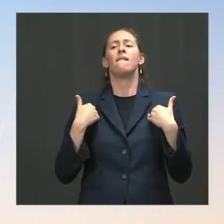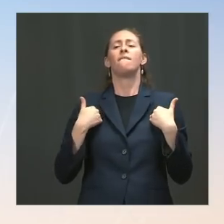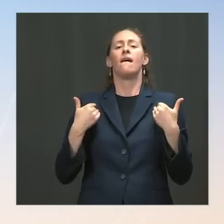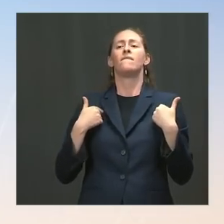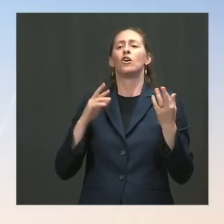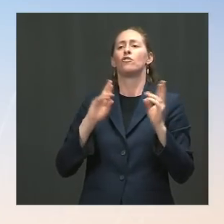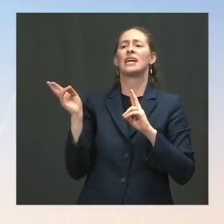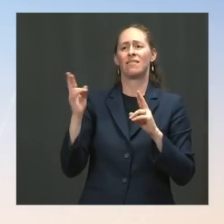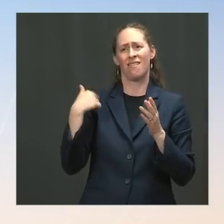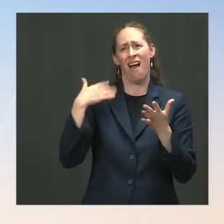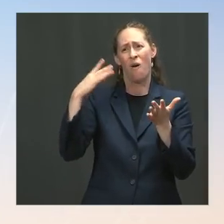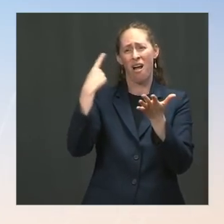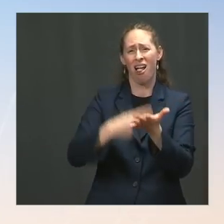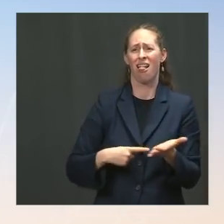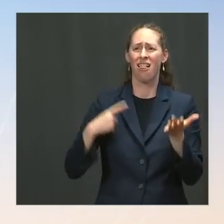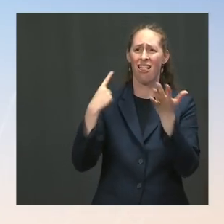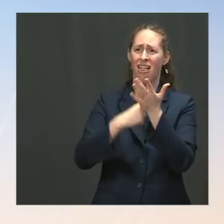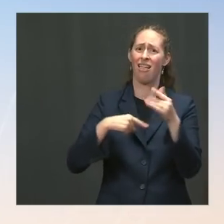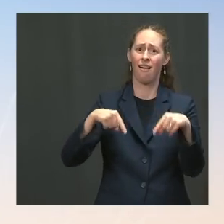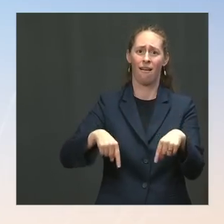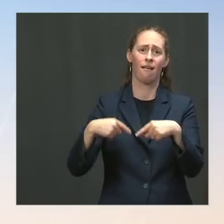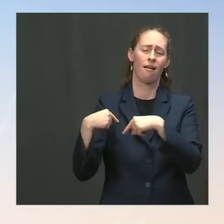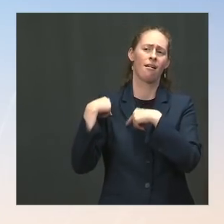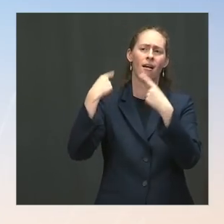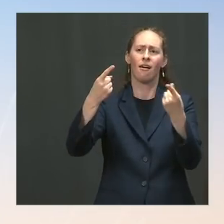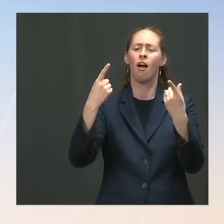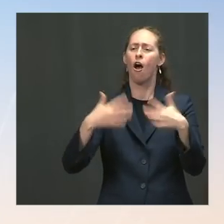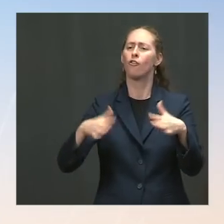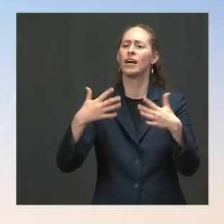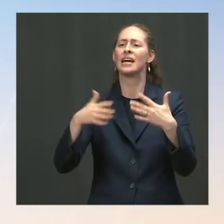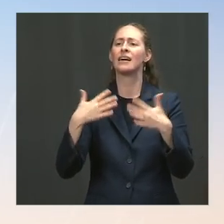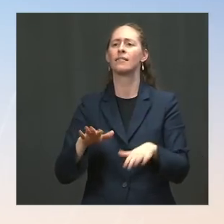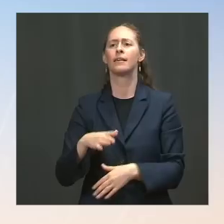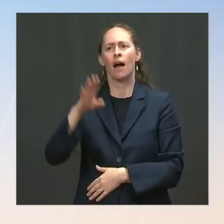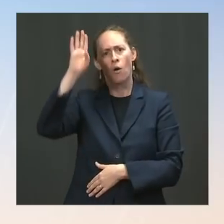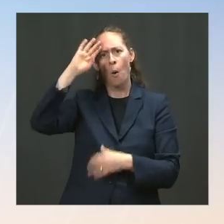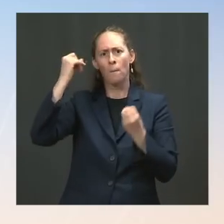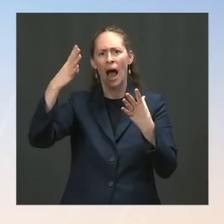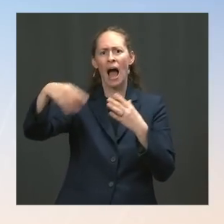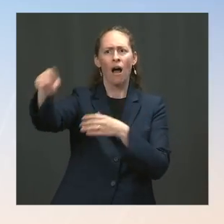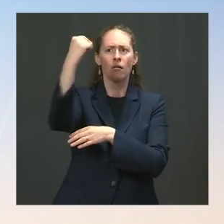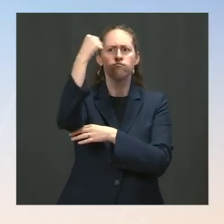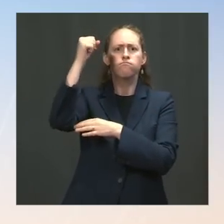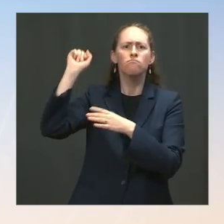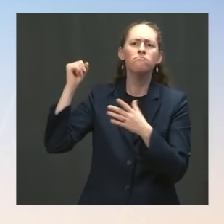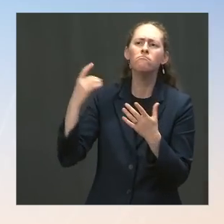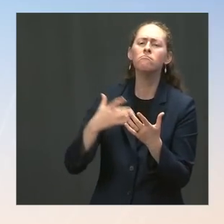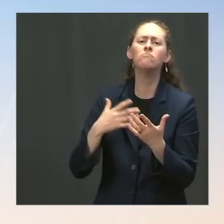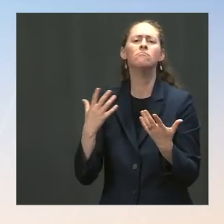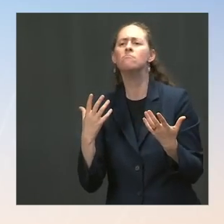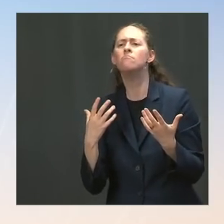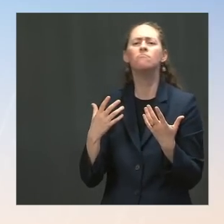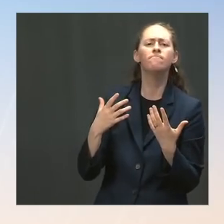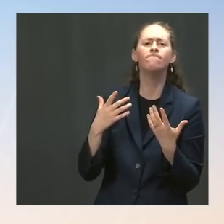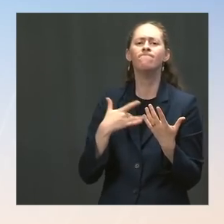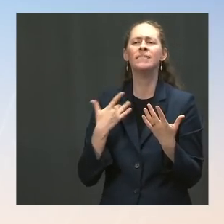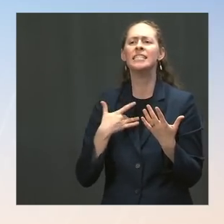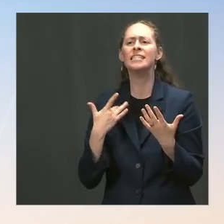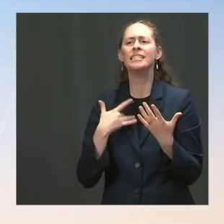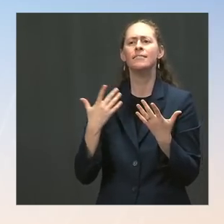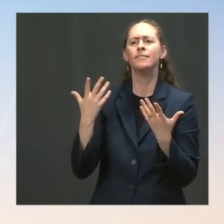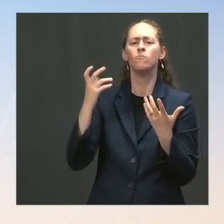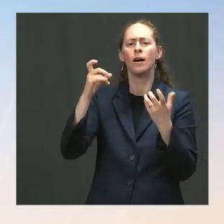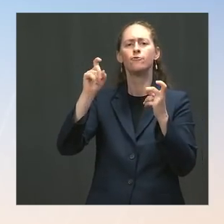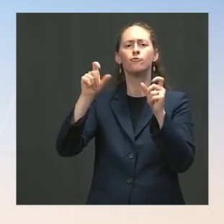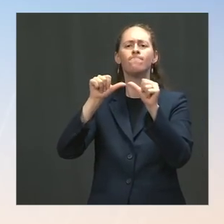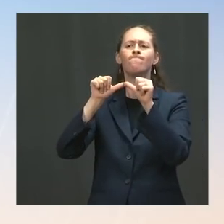incredible amount of activism, of calls for an extension of the eviction moratorium by a range of members of Congress.